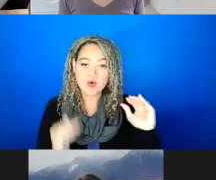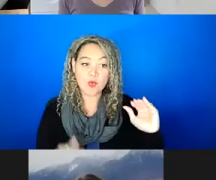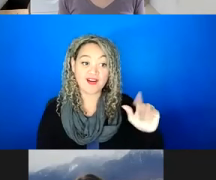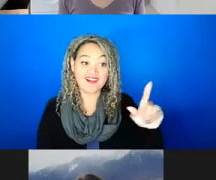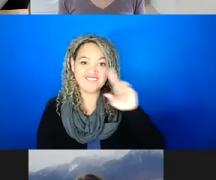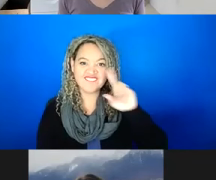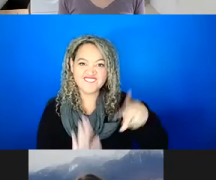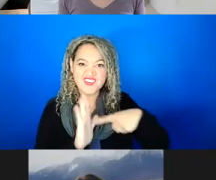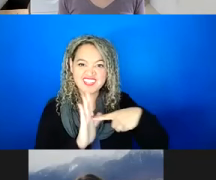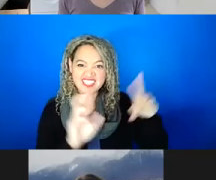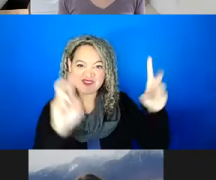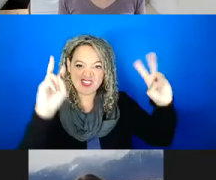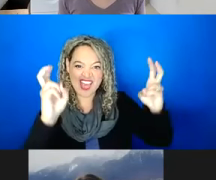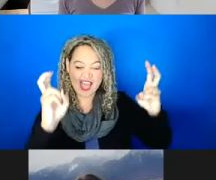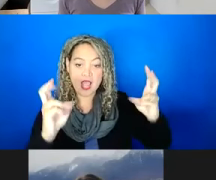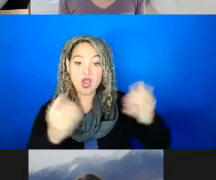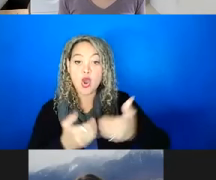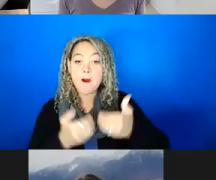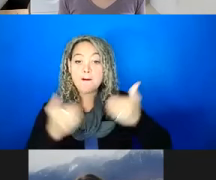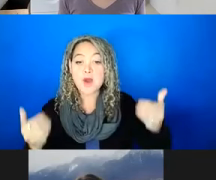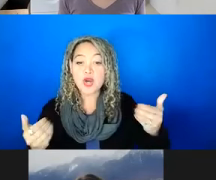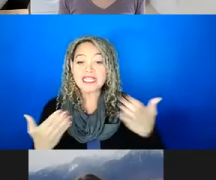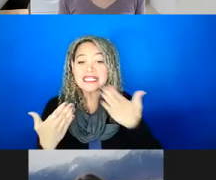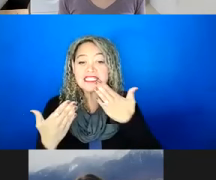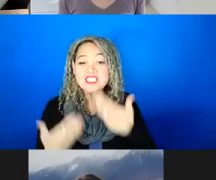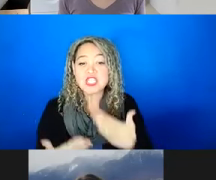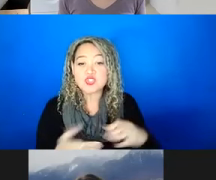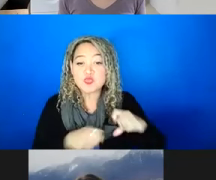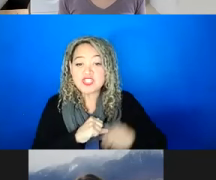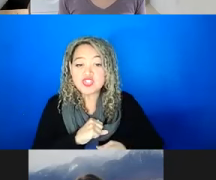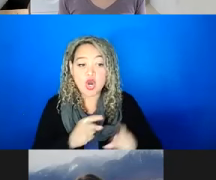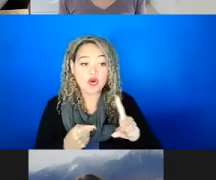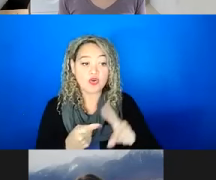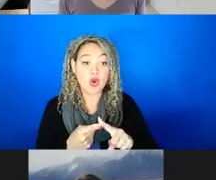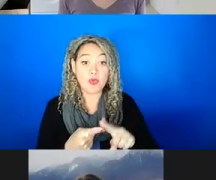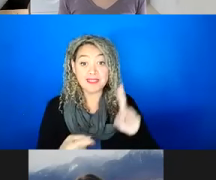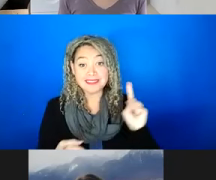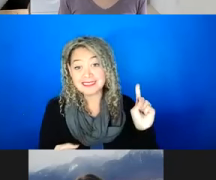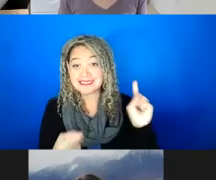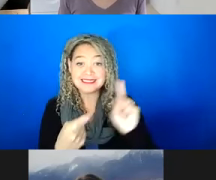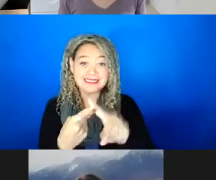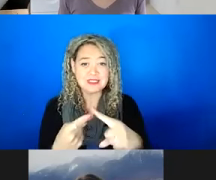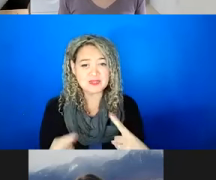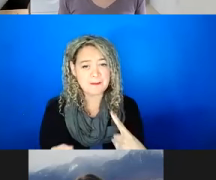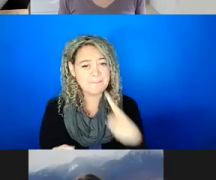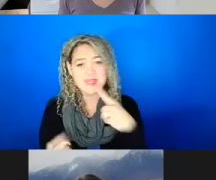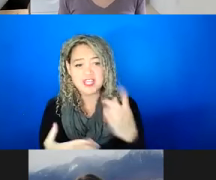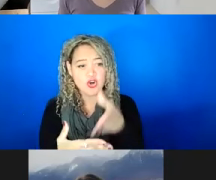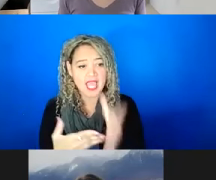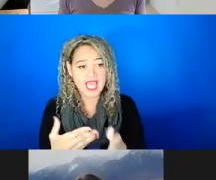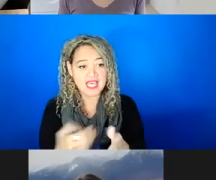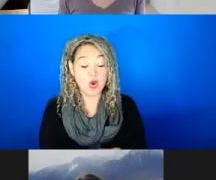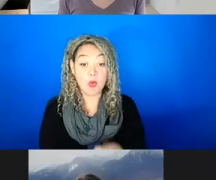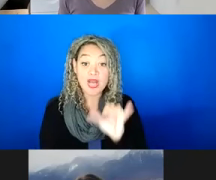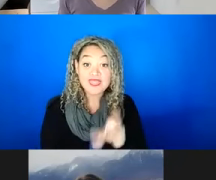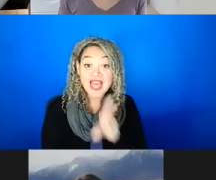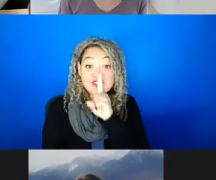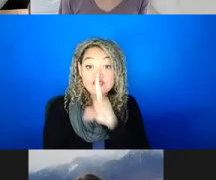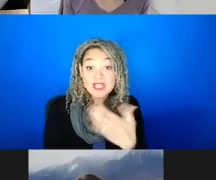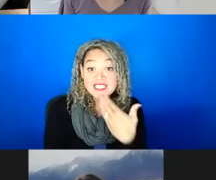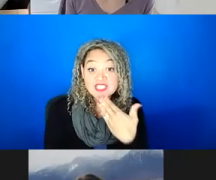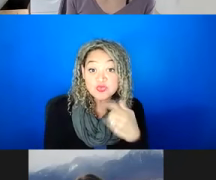such sweet sorrow, right to the bitter end, that's really sweet of you, and so on. And also in a